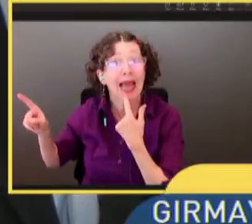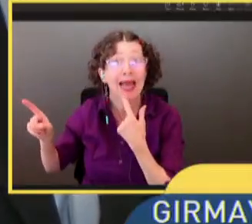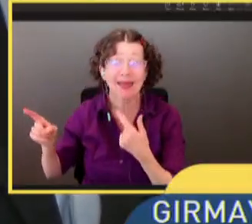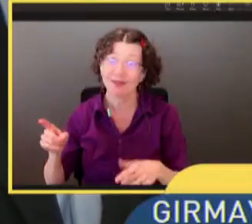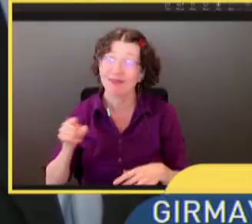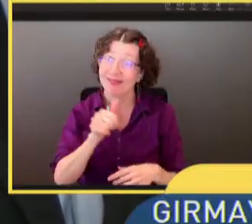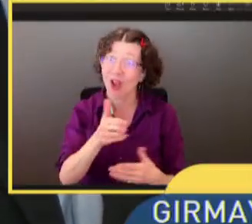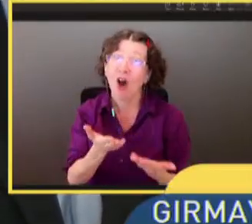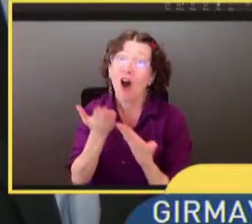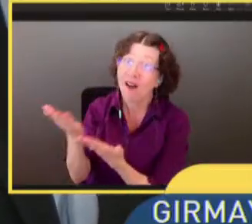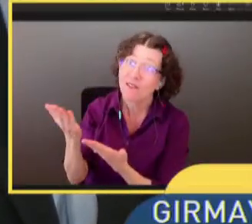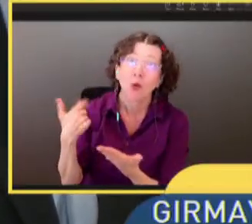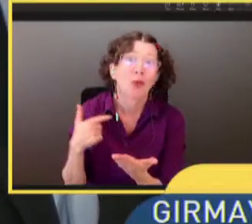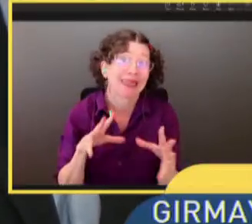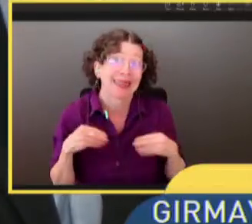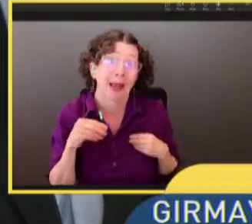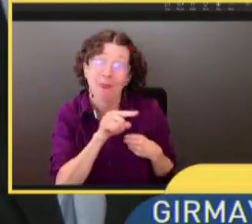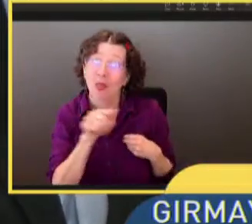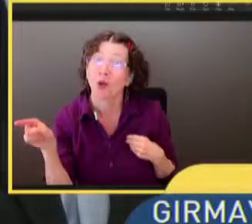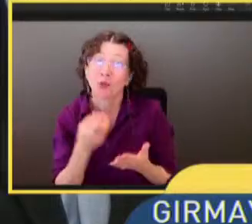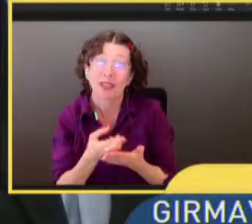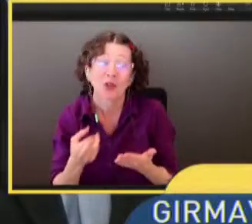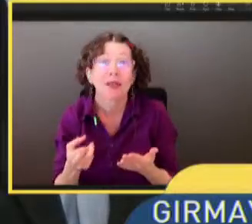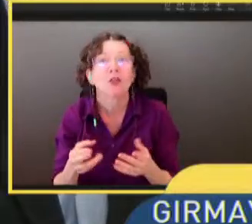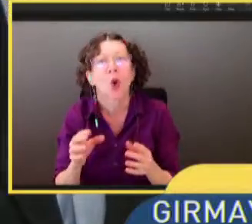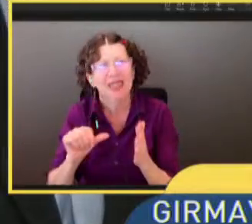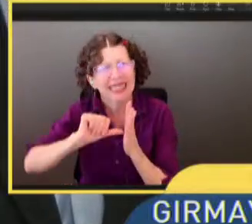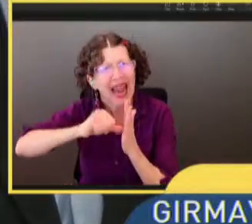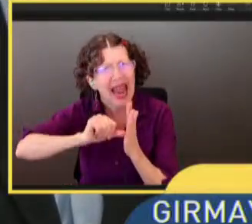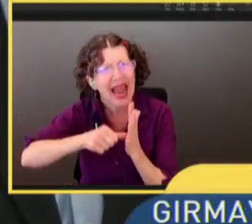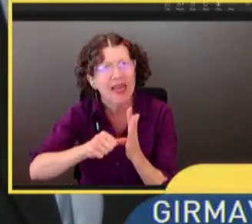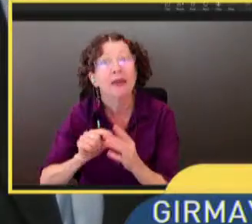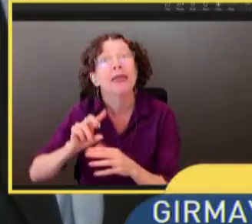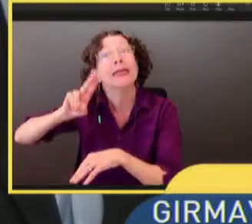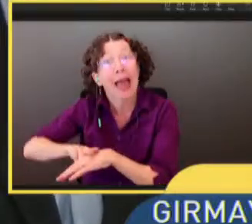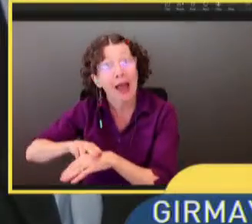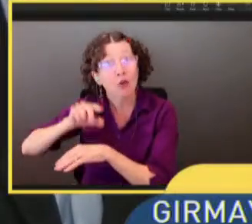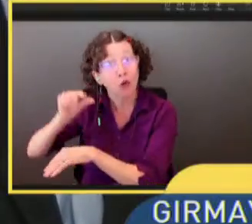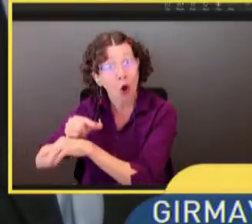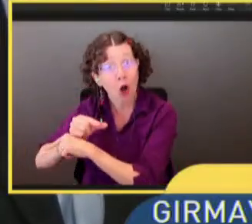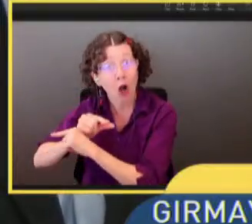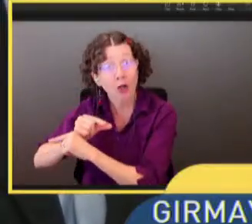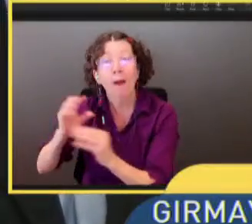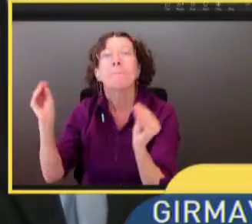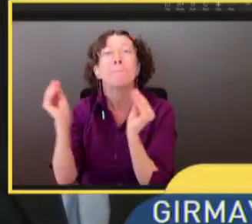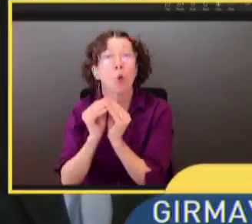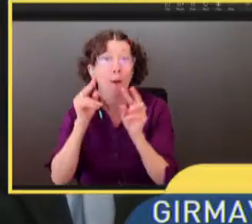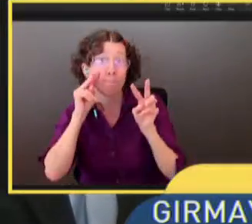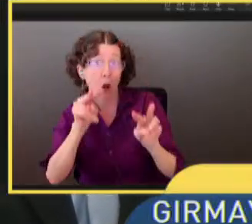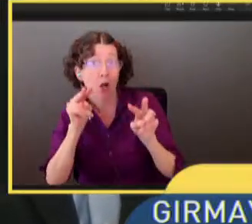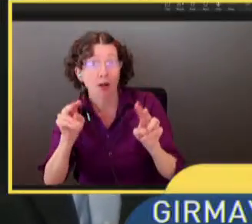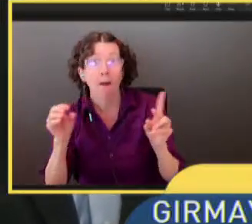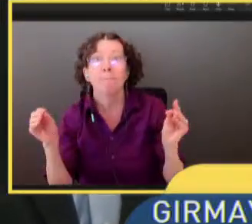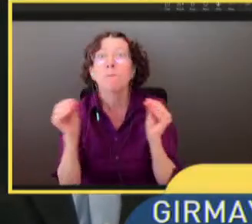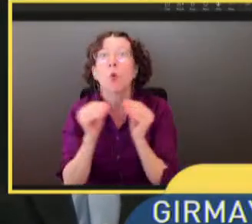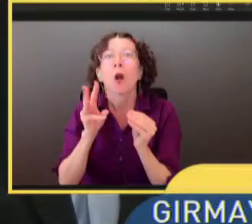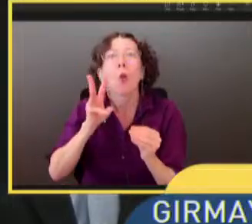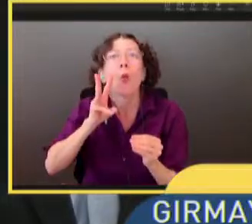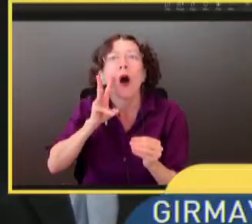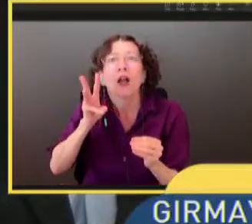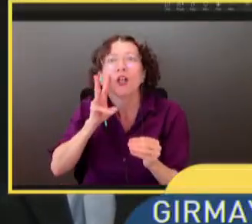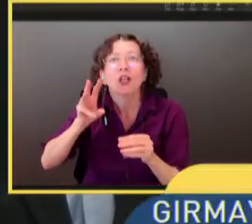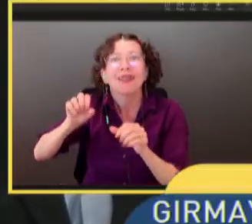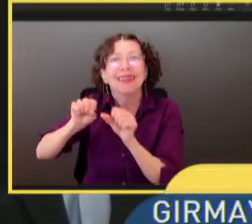crews. All King County firefighting agencies will be working under normal operations. As the governor shared, the state has offered and we